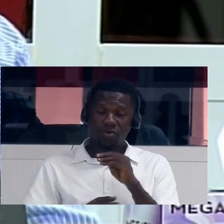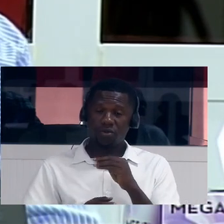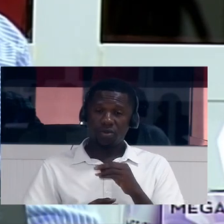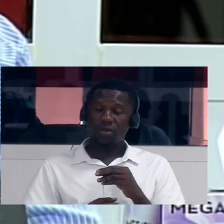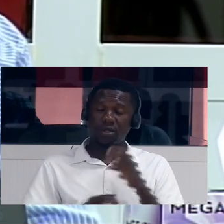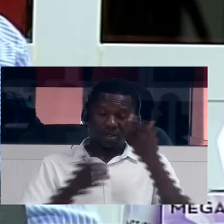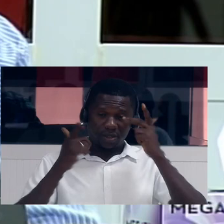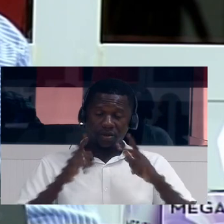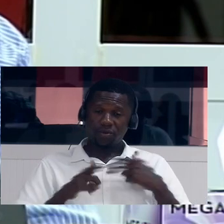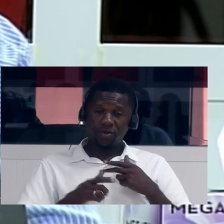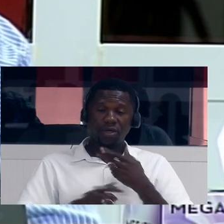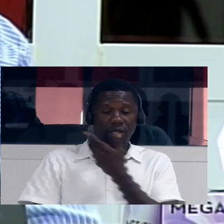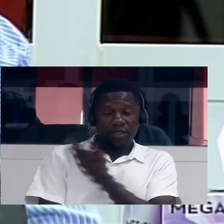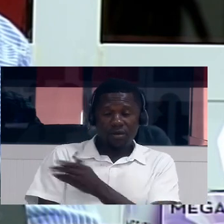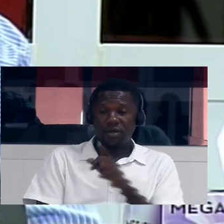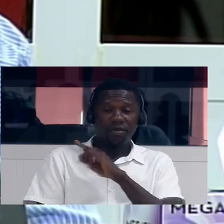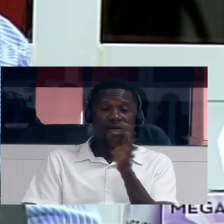that same day, that very day.